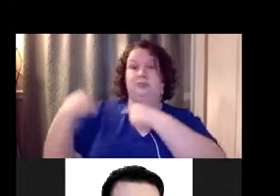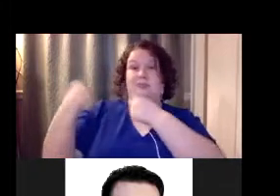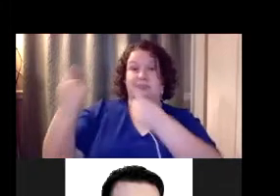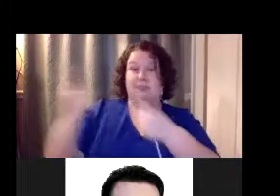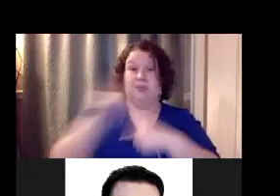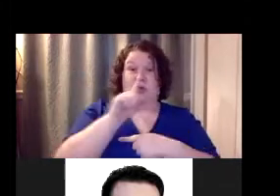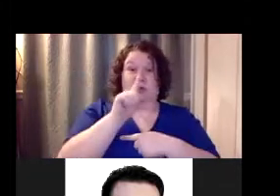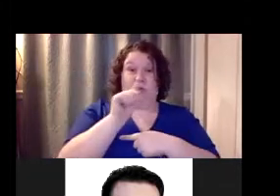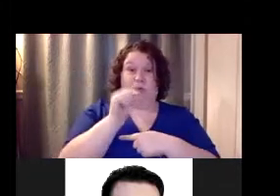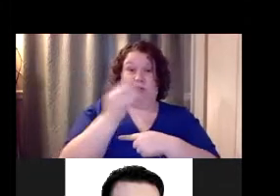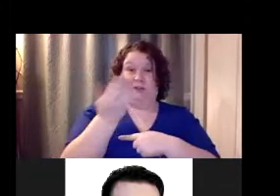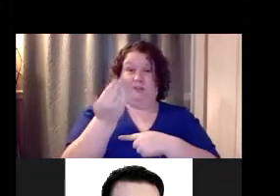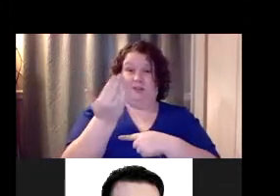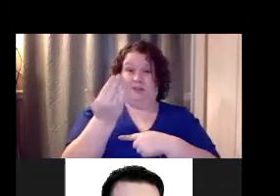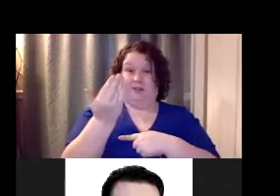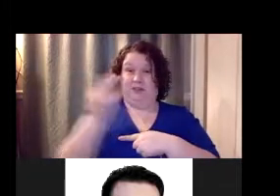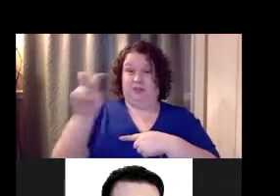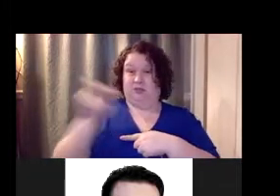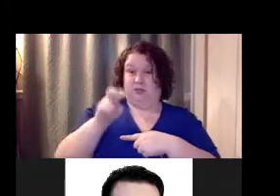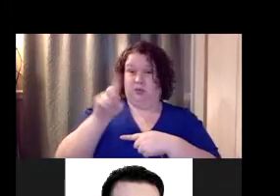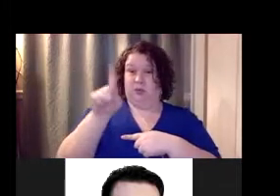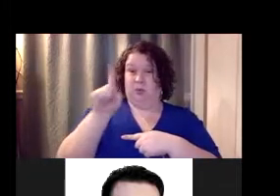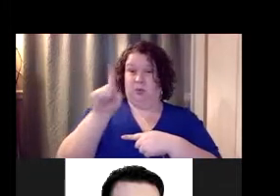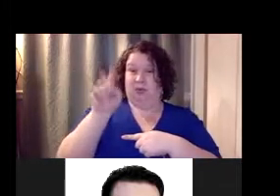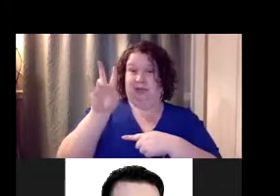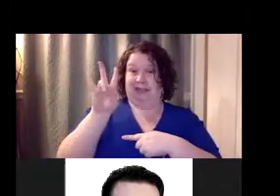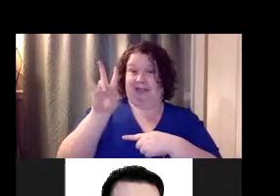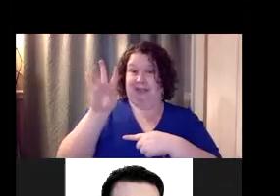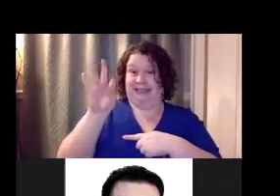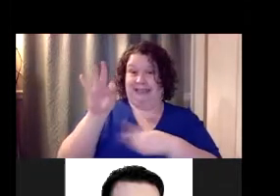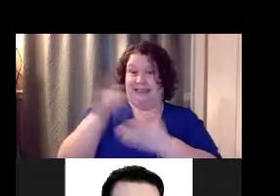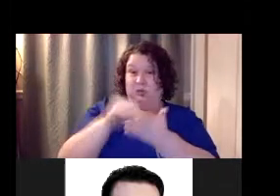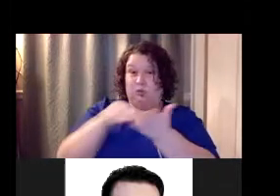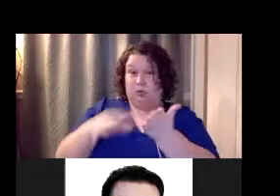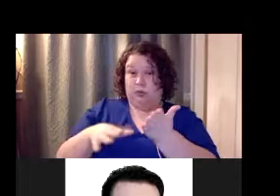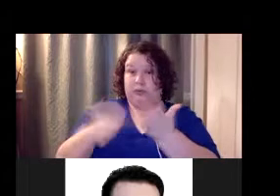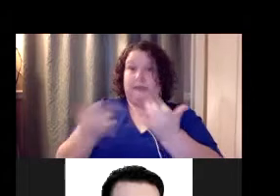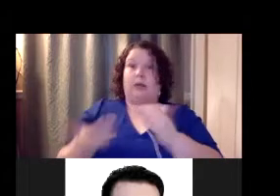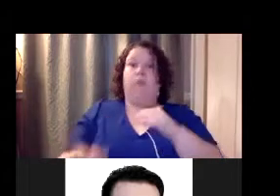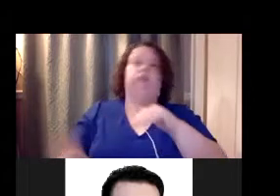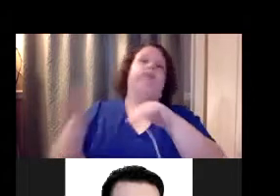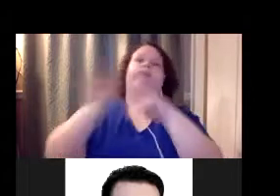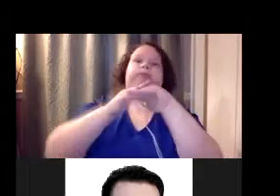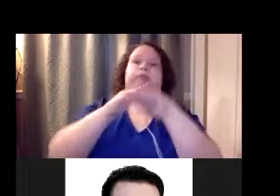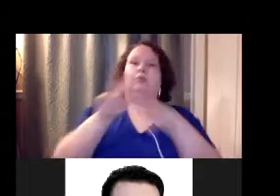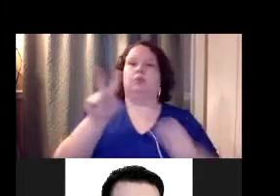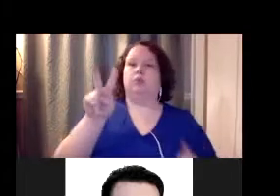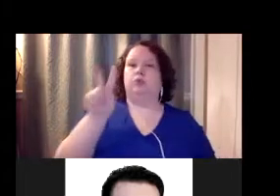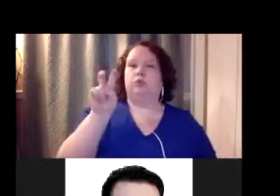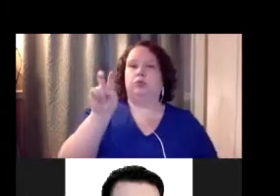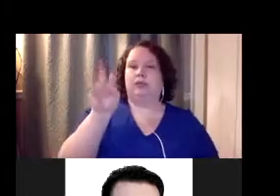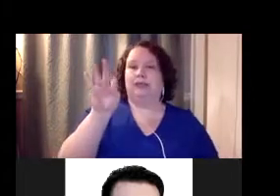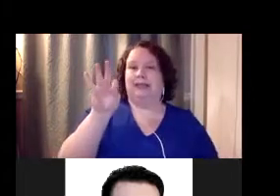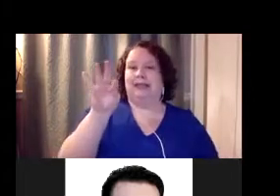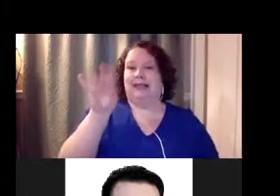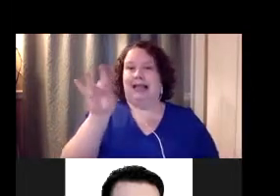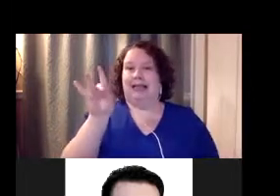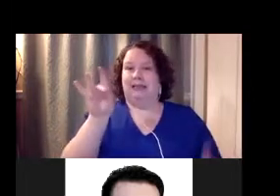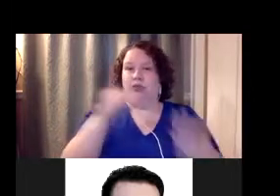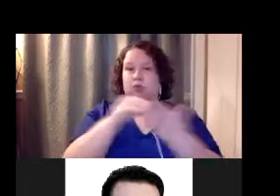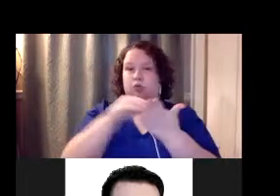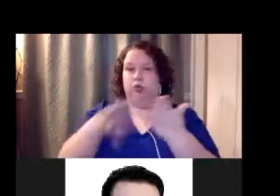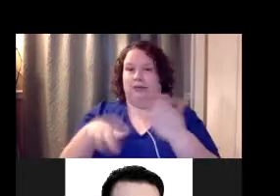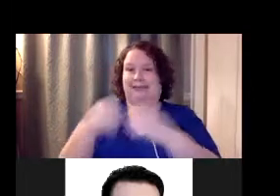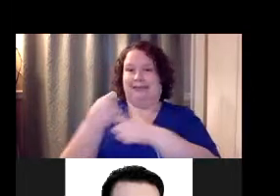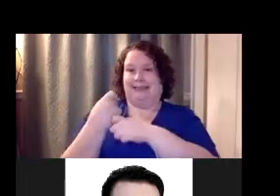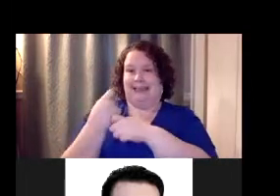in 179 students. That jumped up to about 298 students during the last school year.